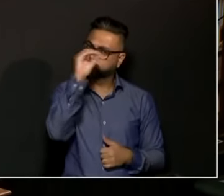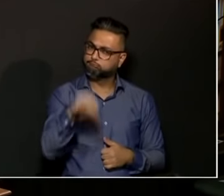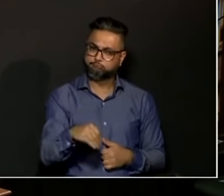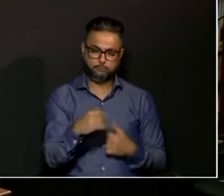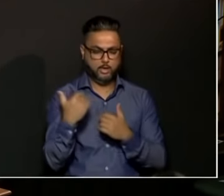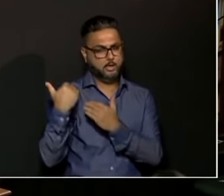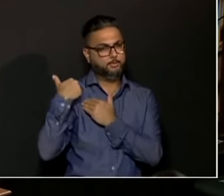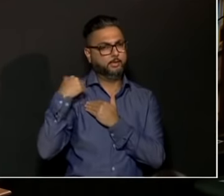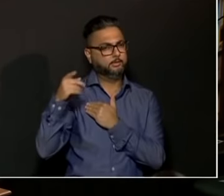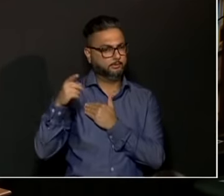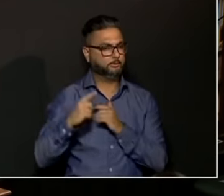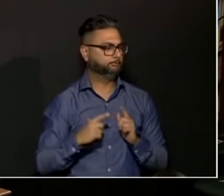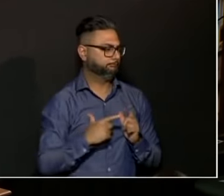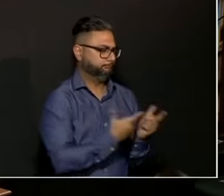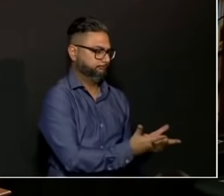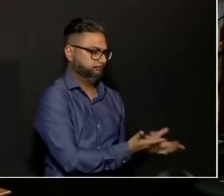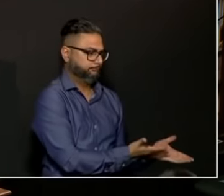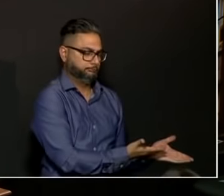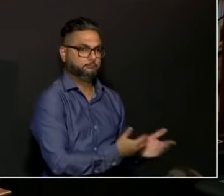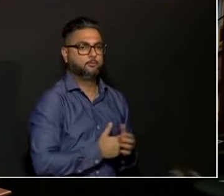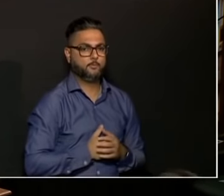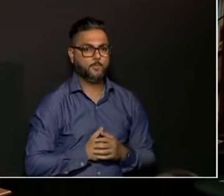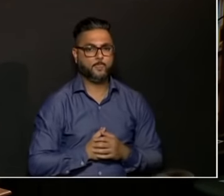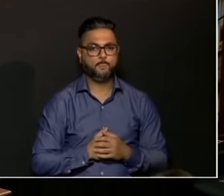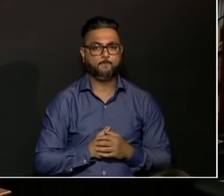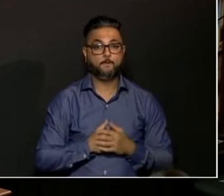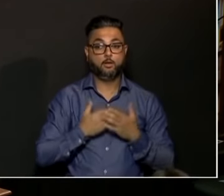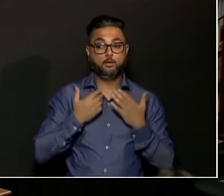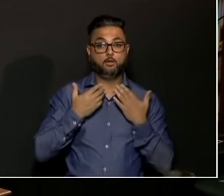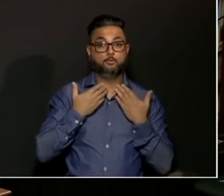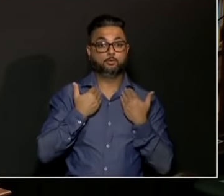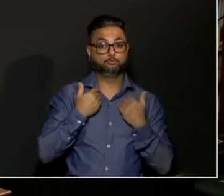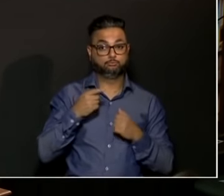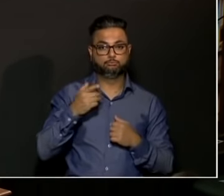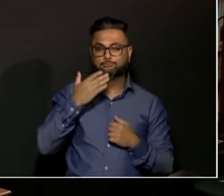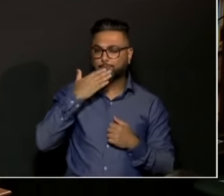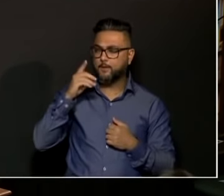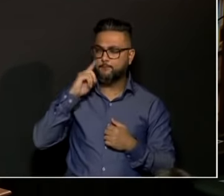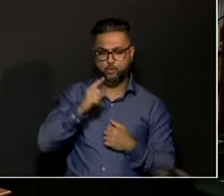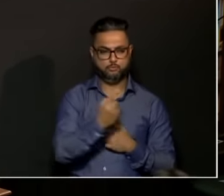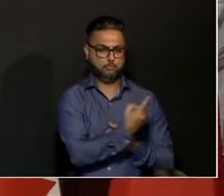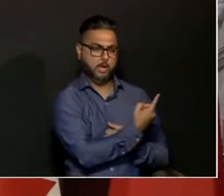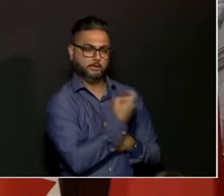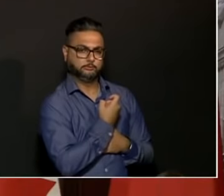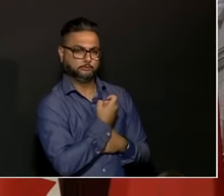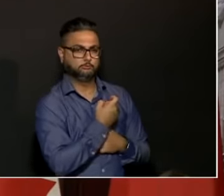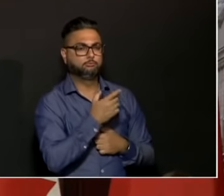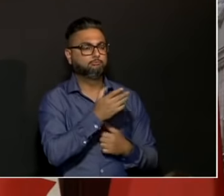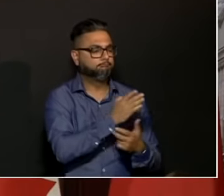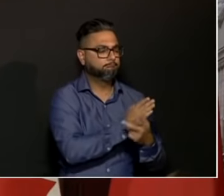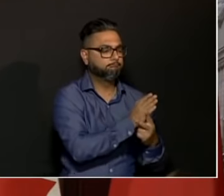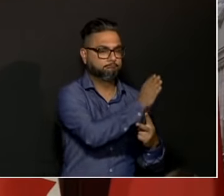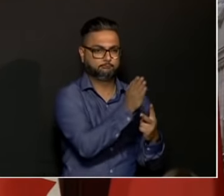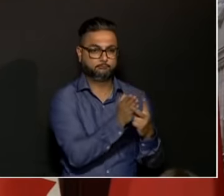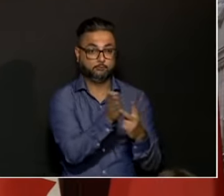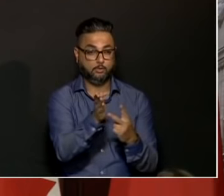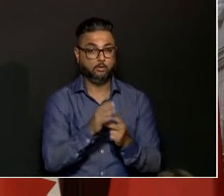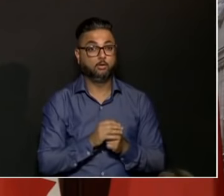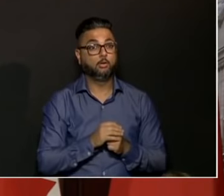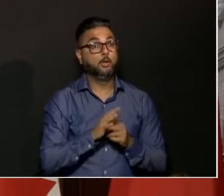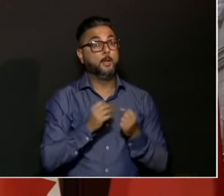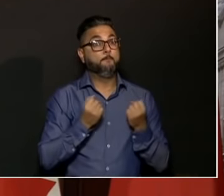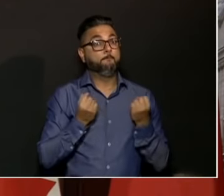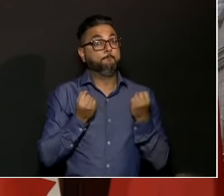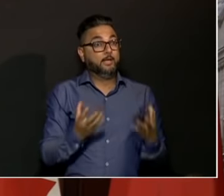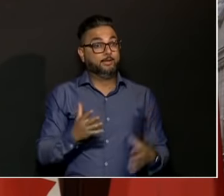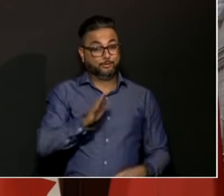Well, thank you for the question. And there are really two ways that we can deal with this issue, because we know that many children have runny noses